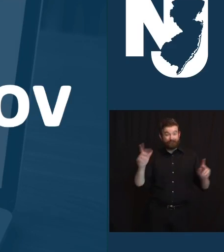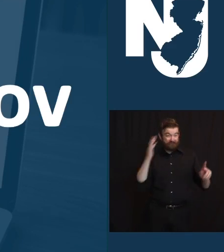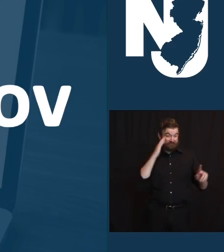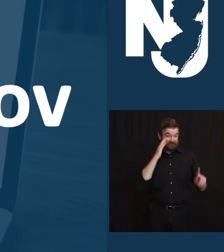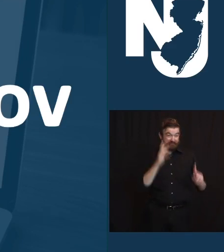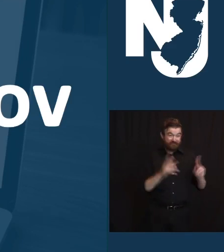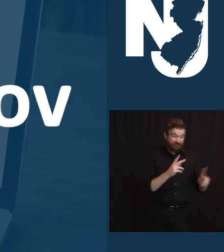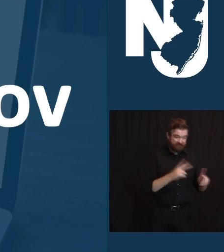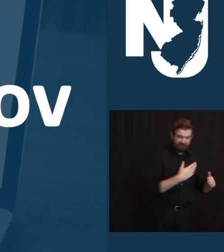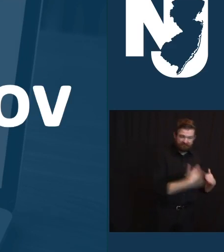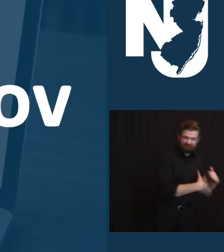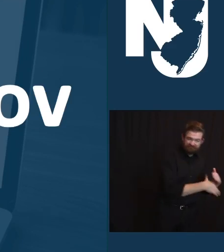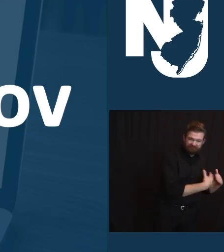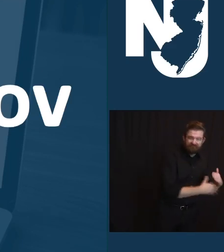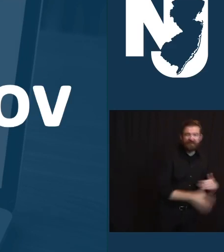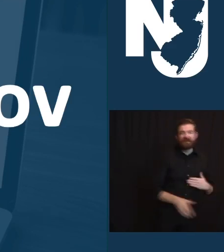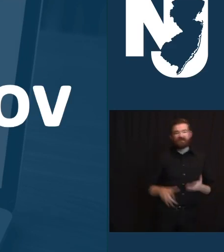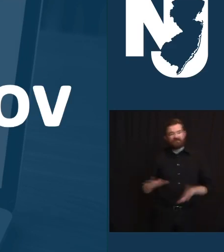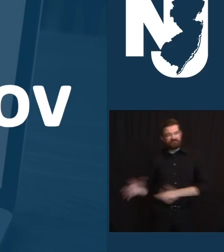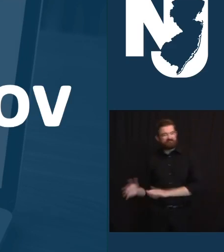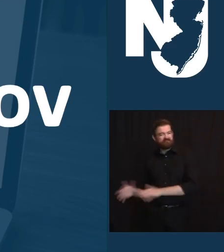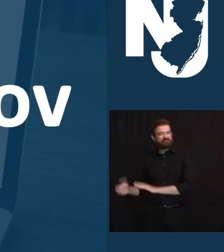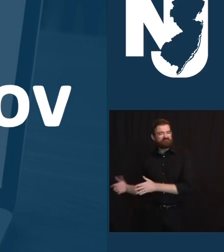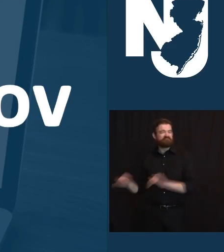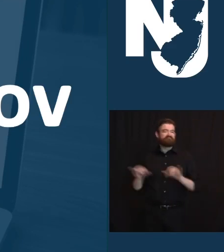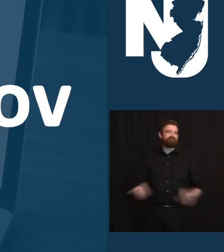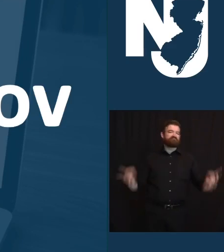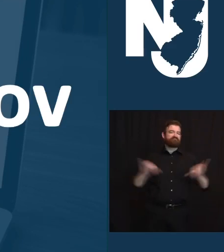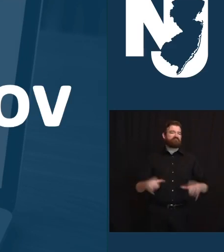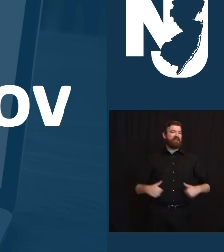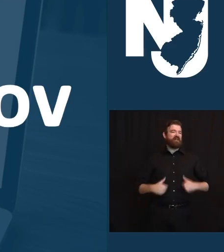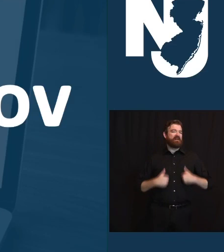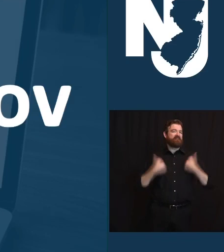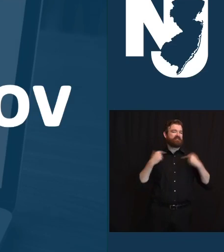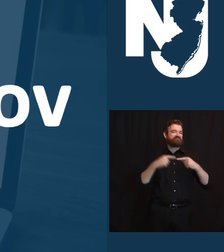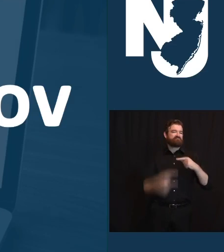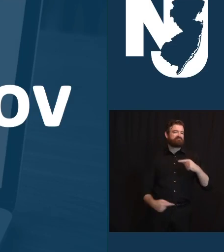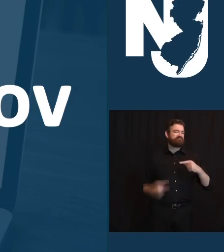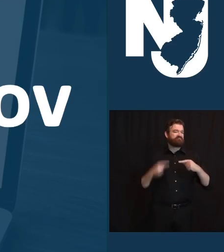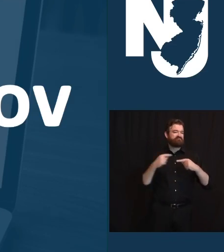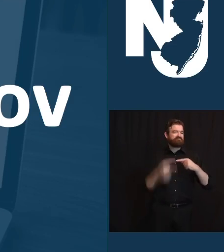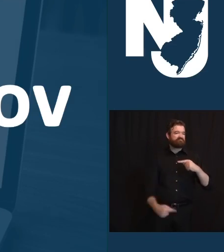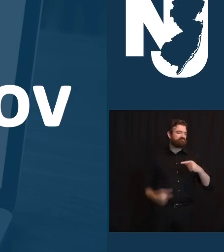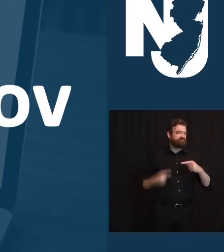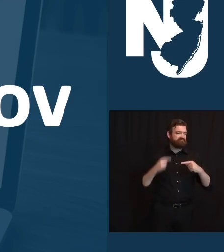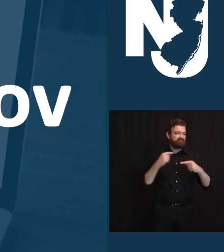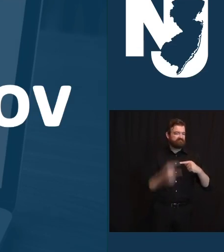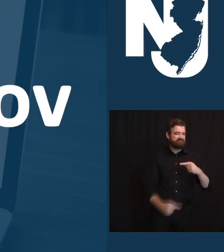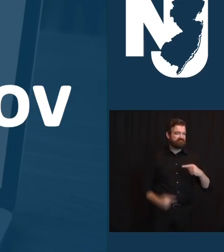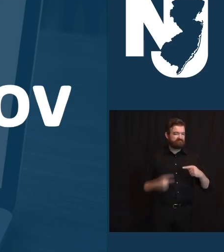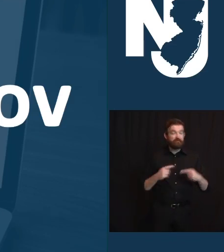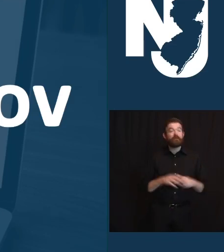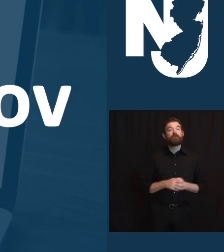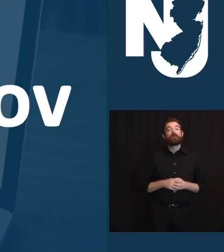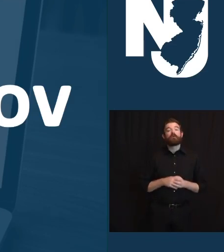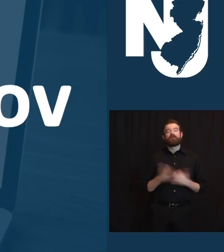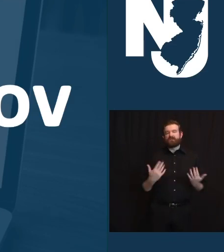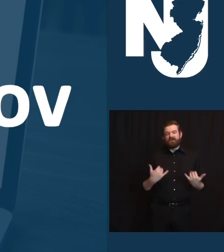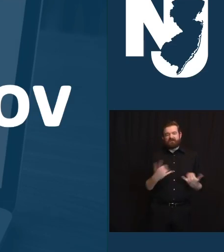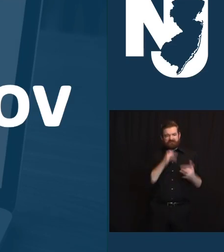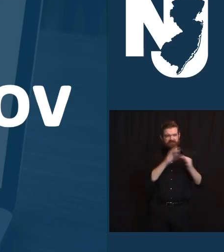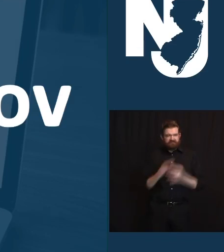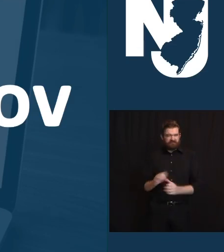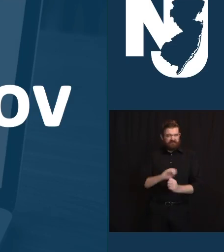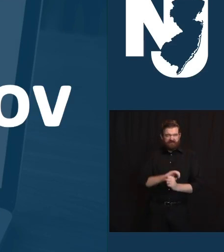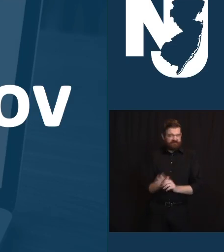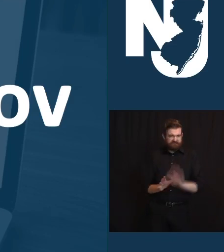many occasions, in completely unrelated to COVID-19. And I want to give a shout out to my late friend Al Iverson, who died over